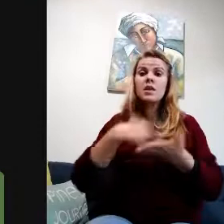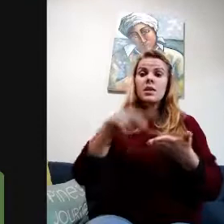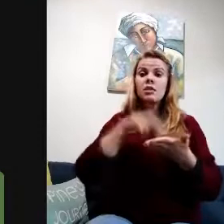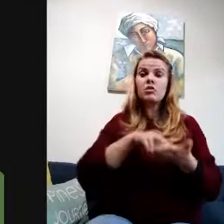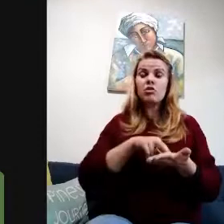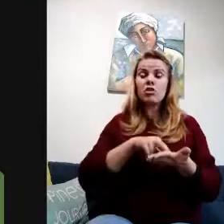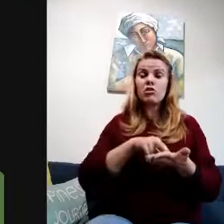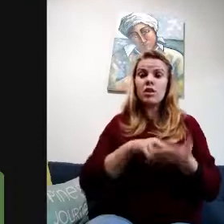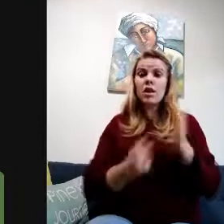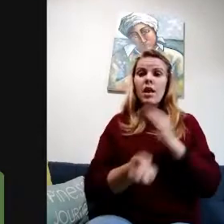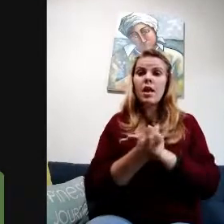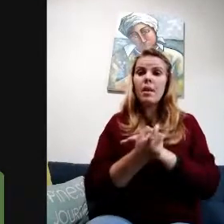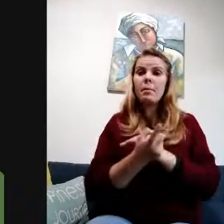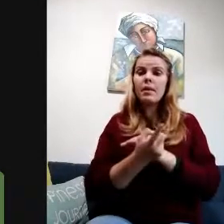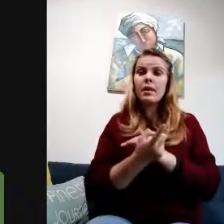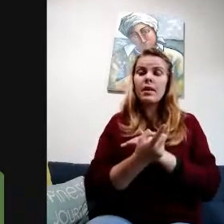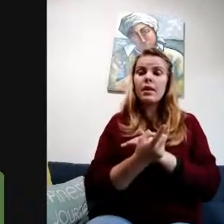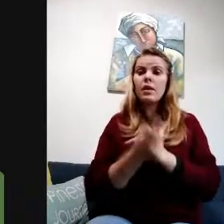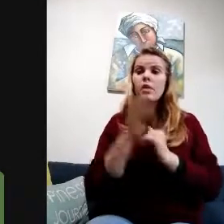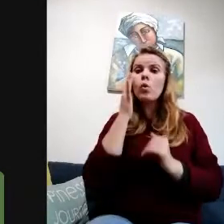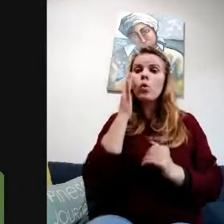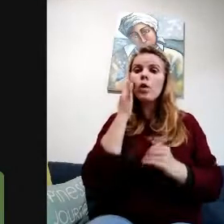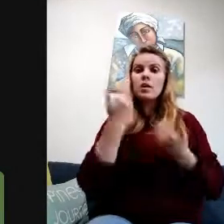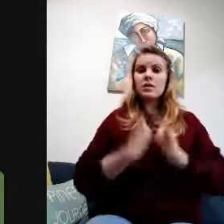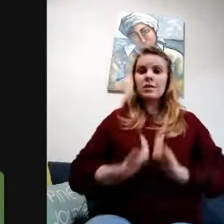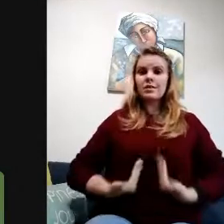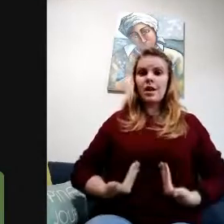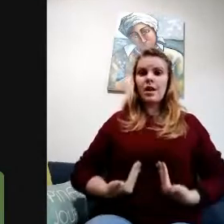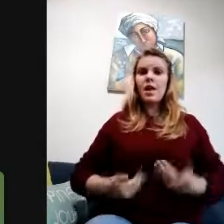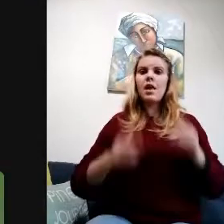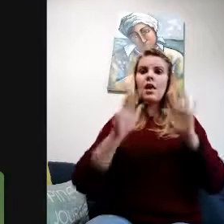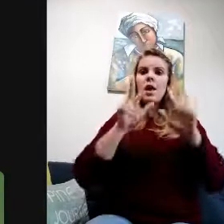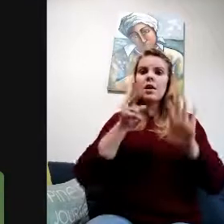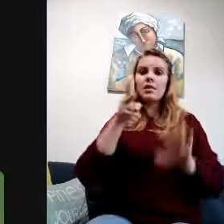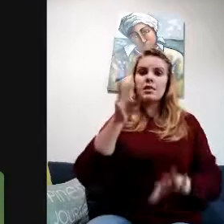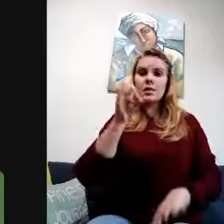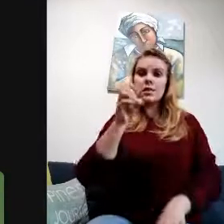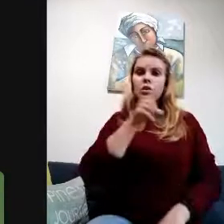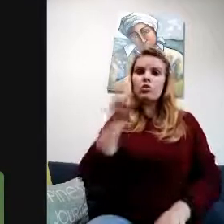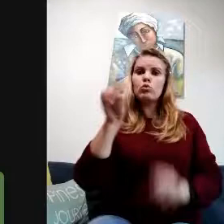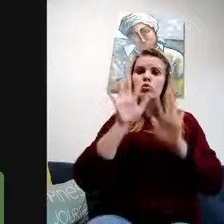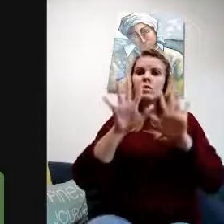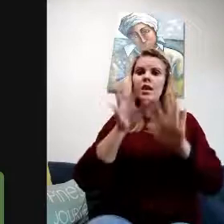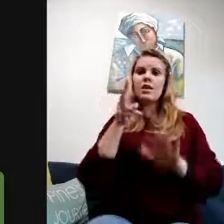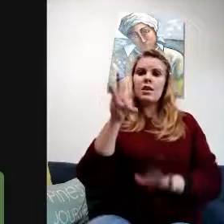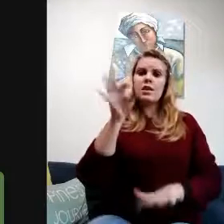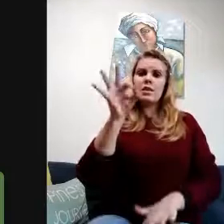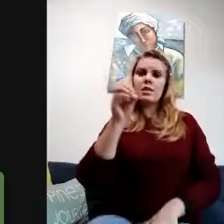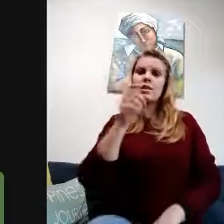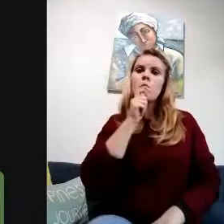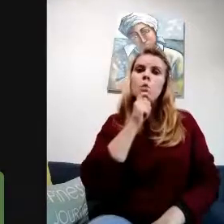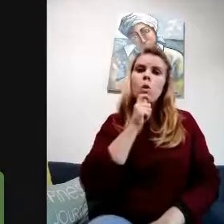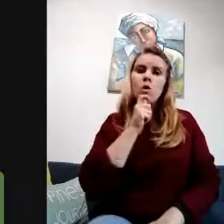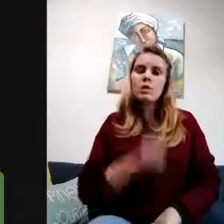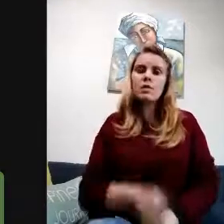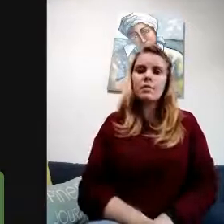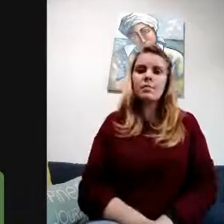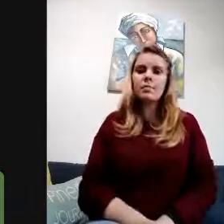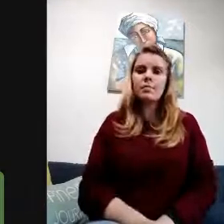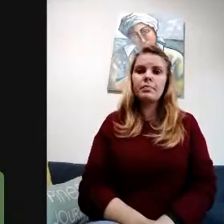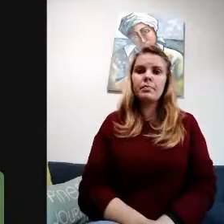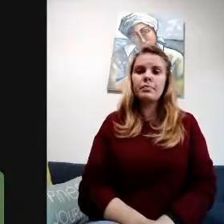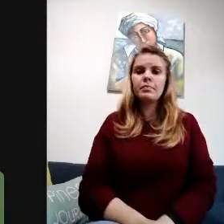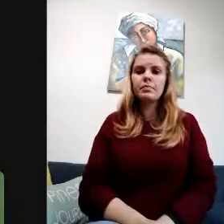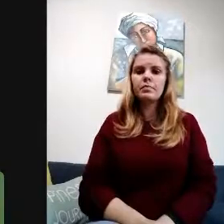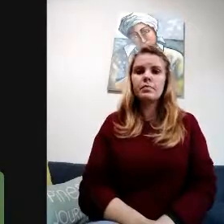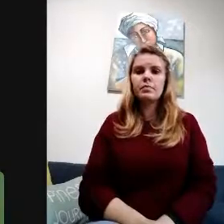place on the Sunday from 8:30 to 10:30 a.m. and it will be fantastic. Fantastic. And then, Inus,